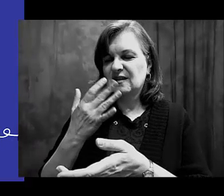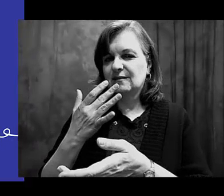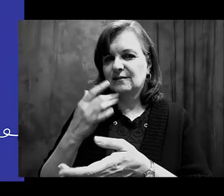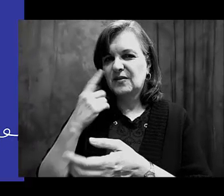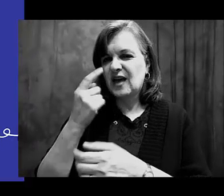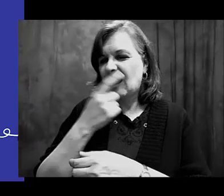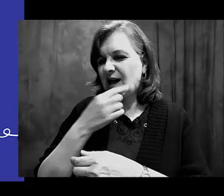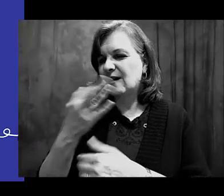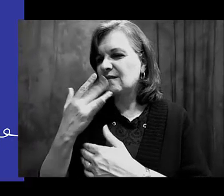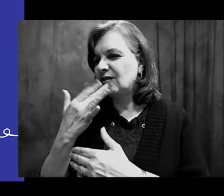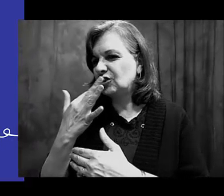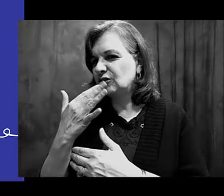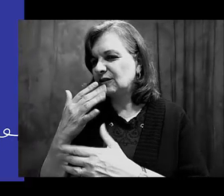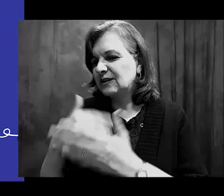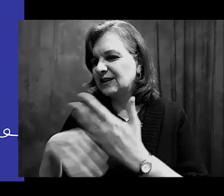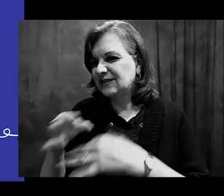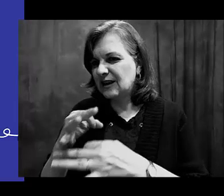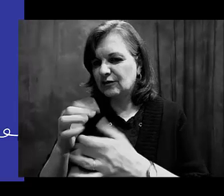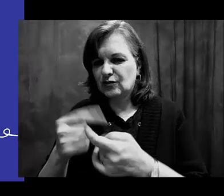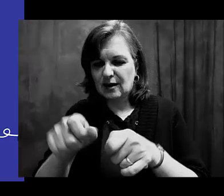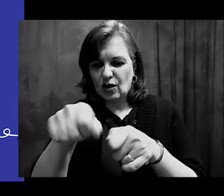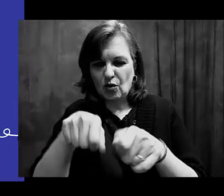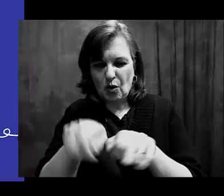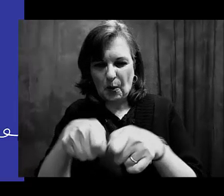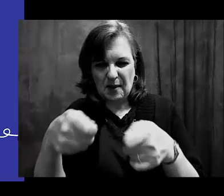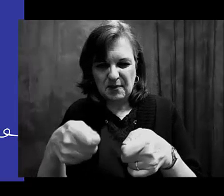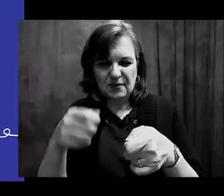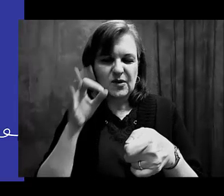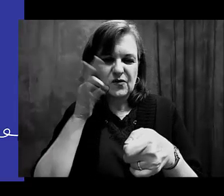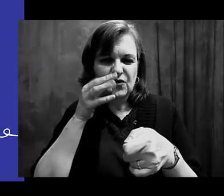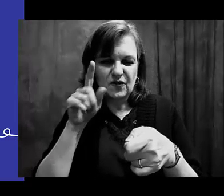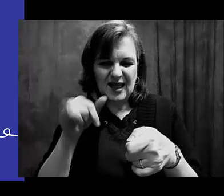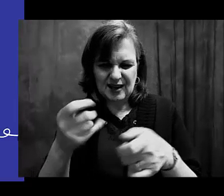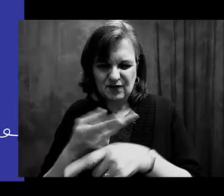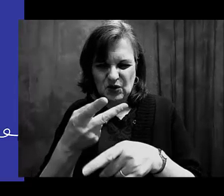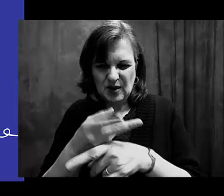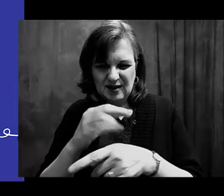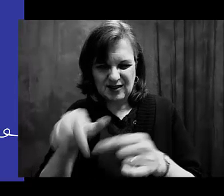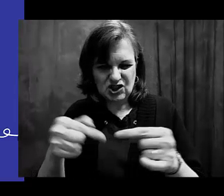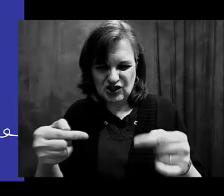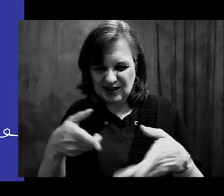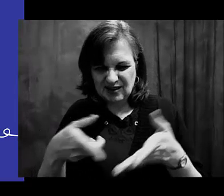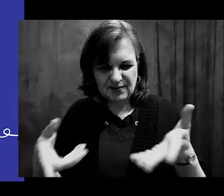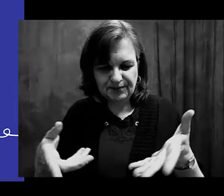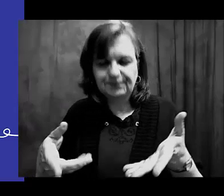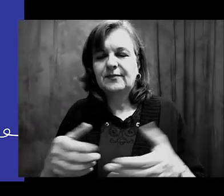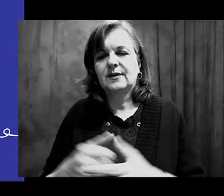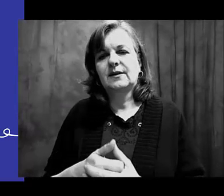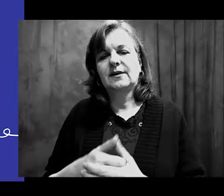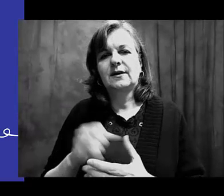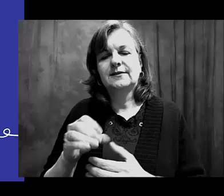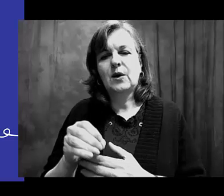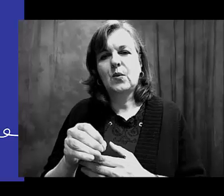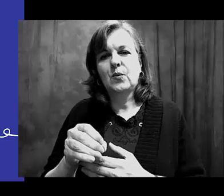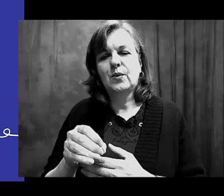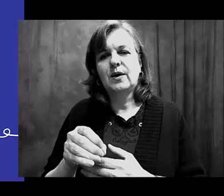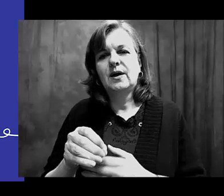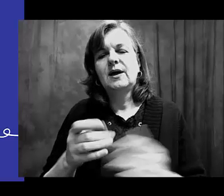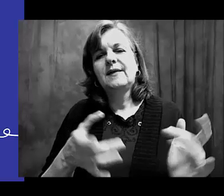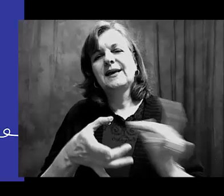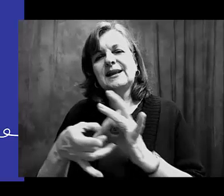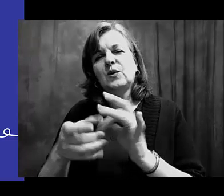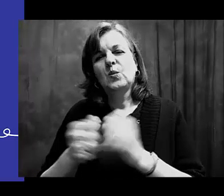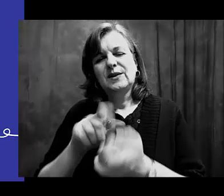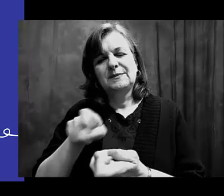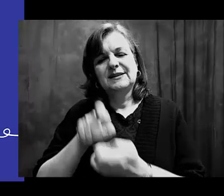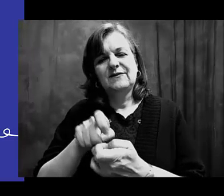and trying to determine what its genes are. So this link to particular X characteristics based on